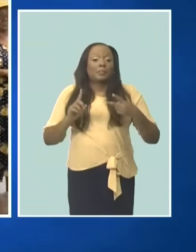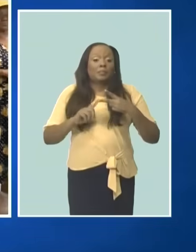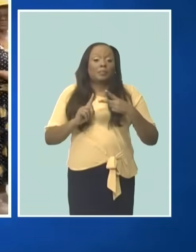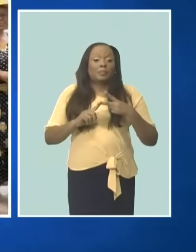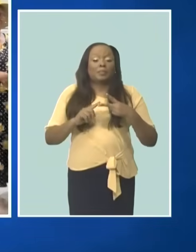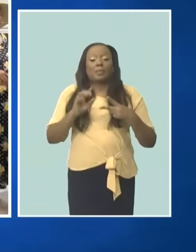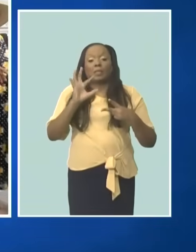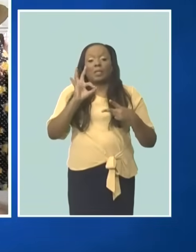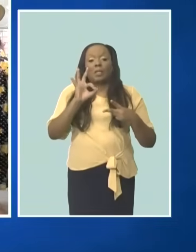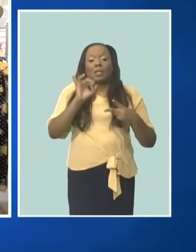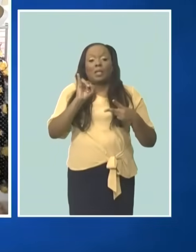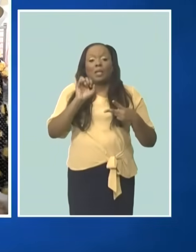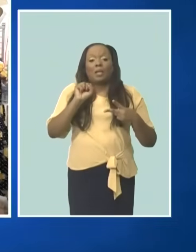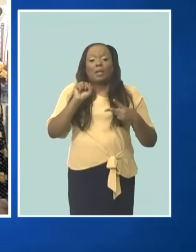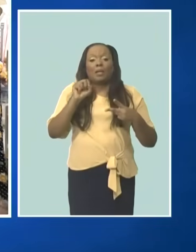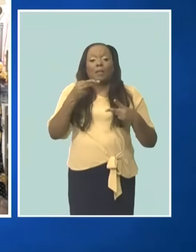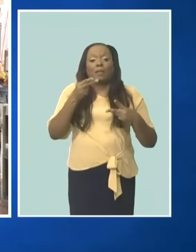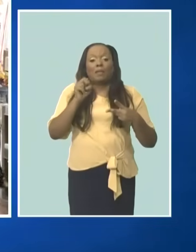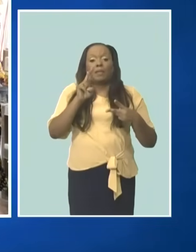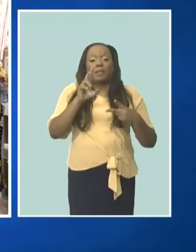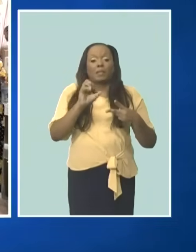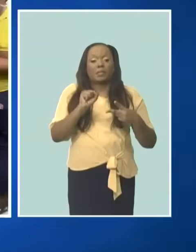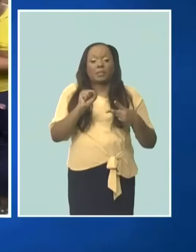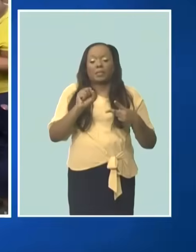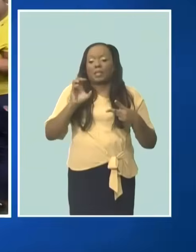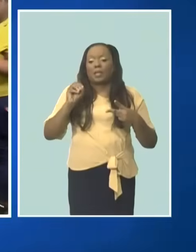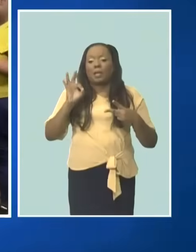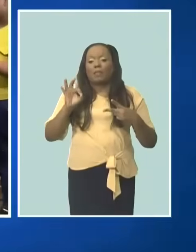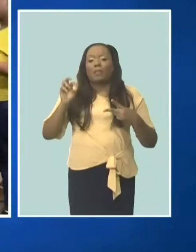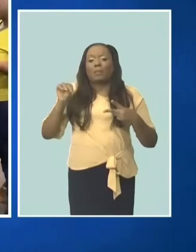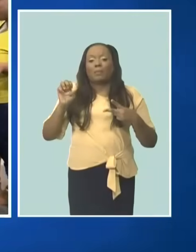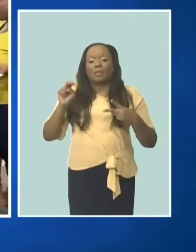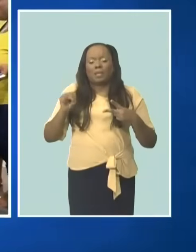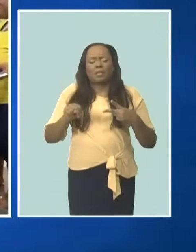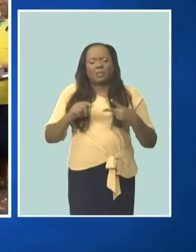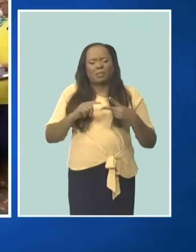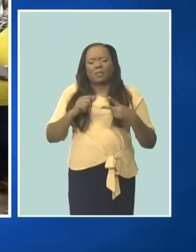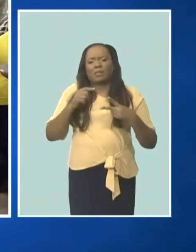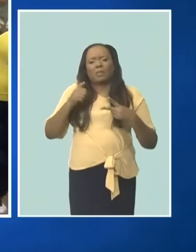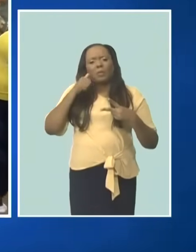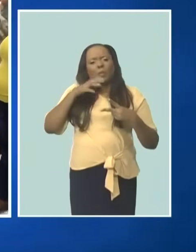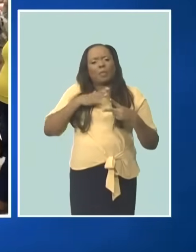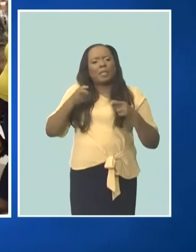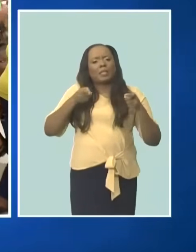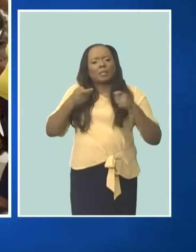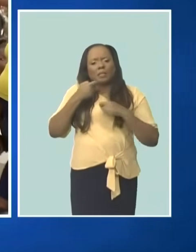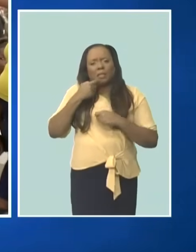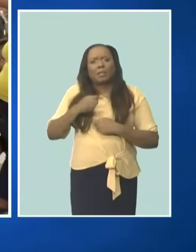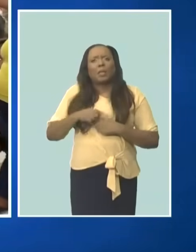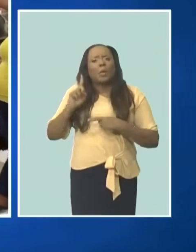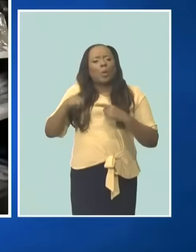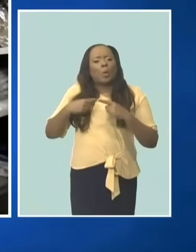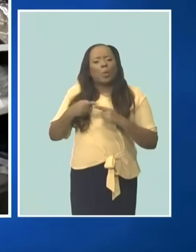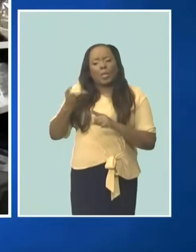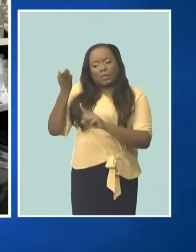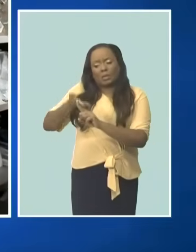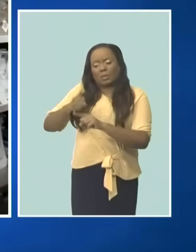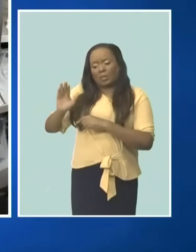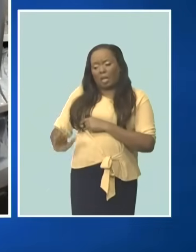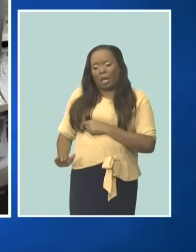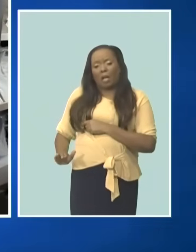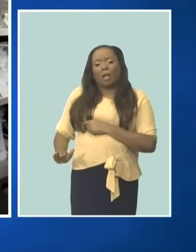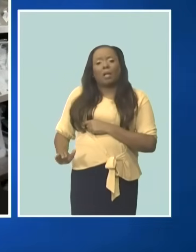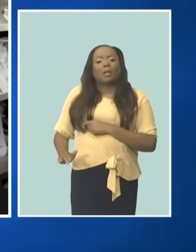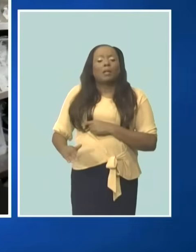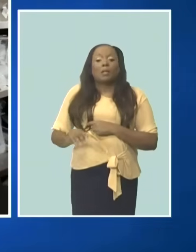Men charity recalls when she was a child, her mother needed help getting her back to school. She says it is her love